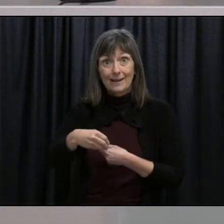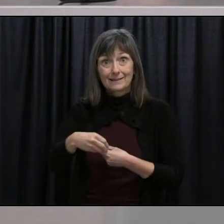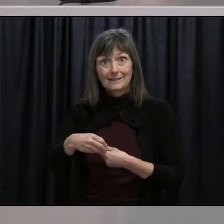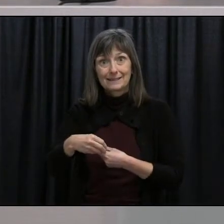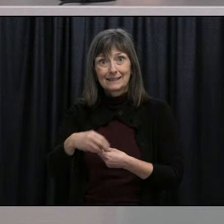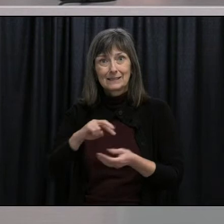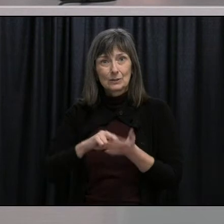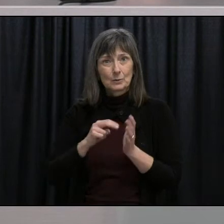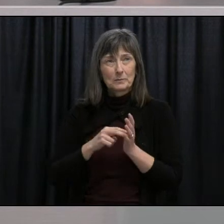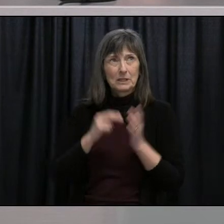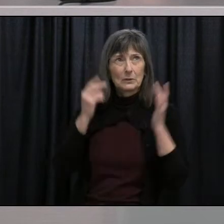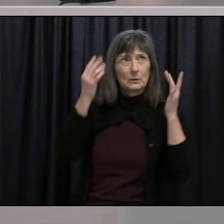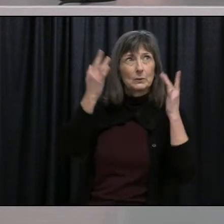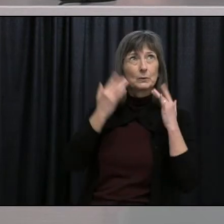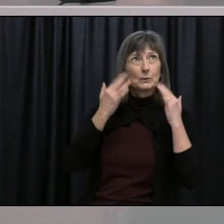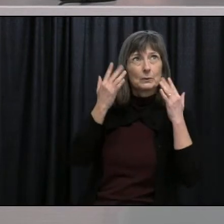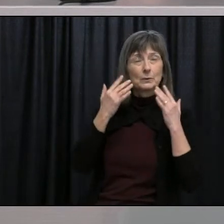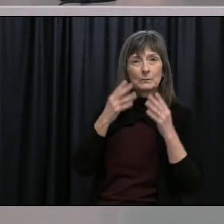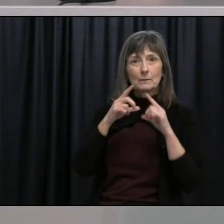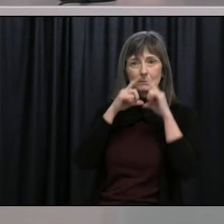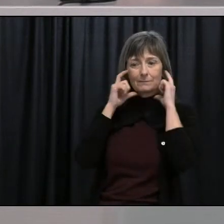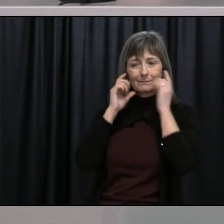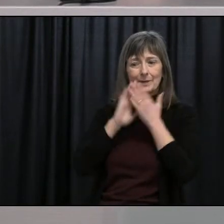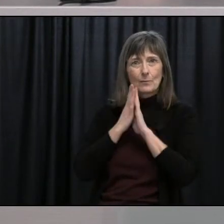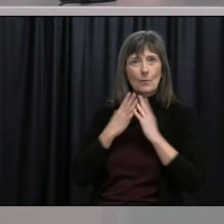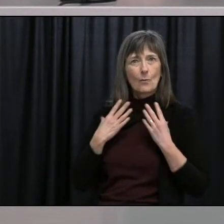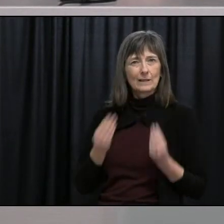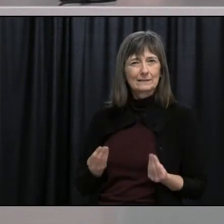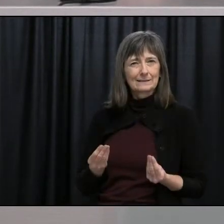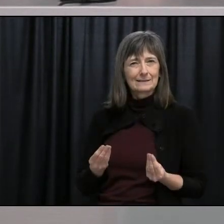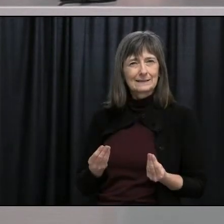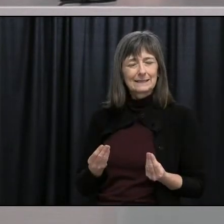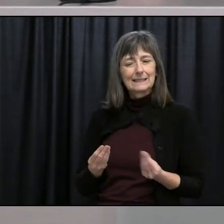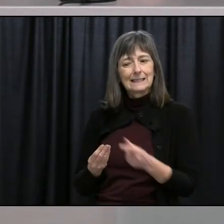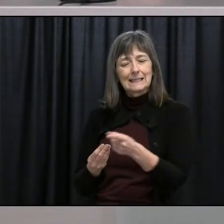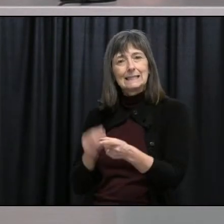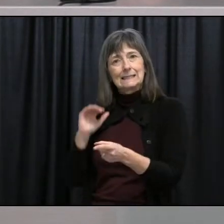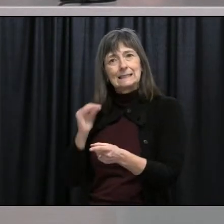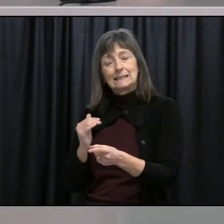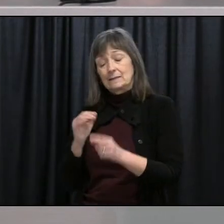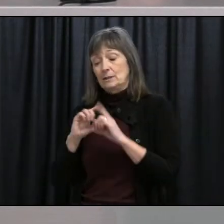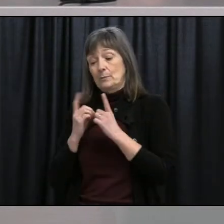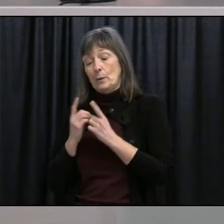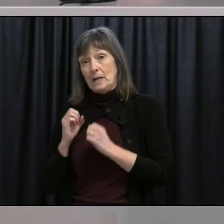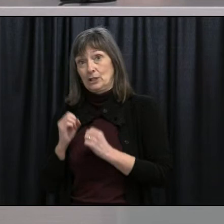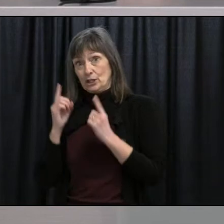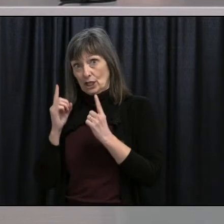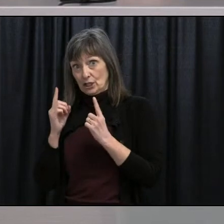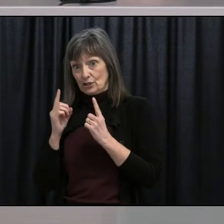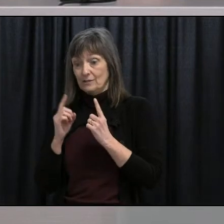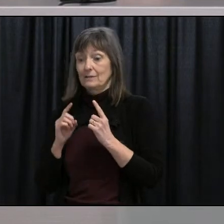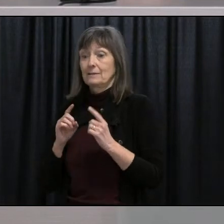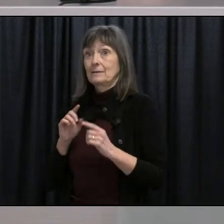so they just wanted some clarification. They're hearing from the Department of Education and Early Childhood